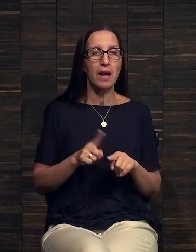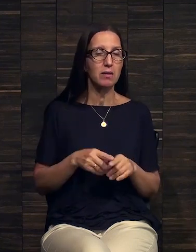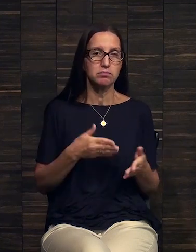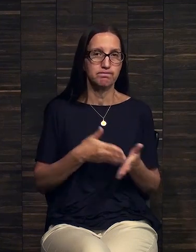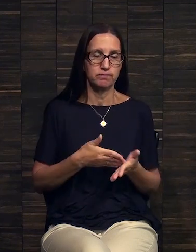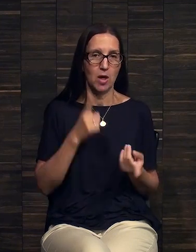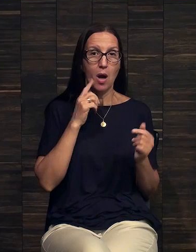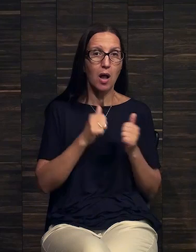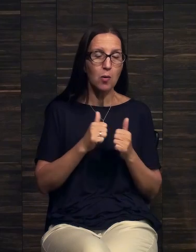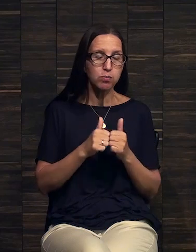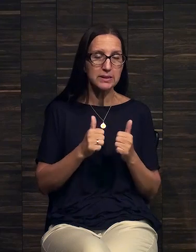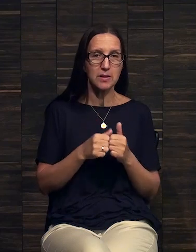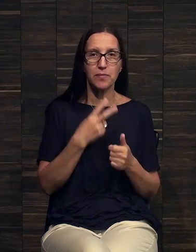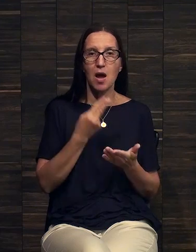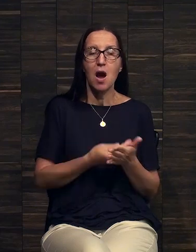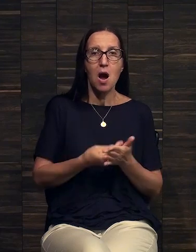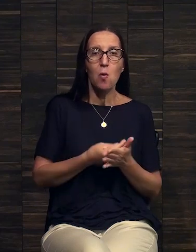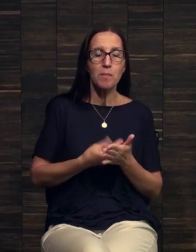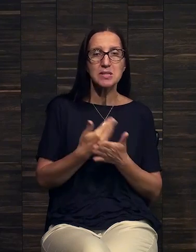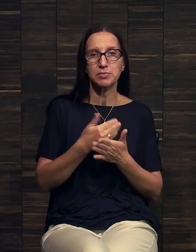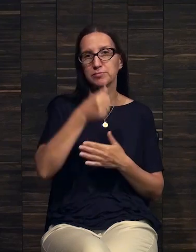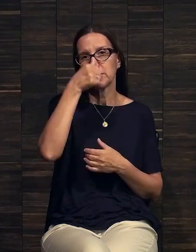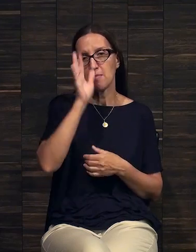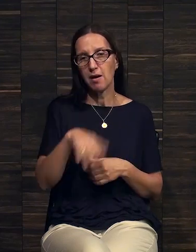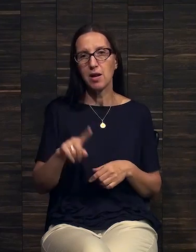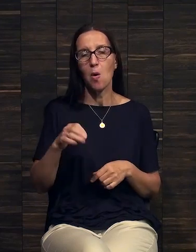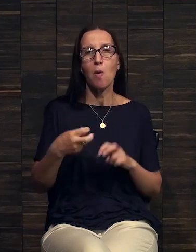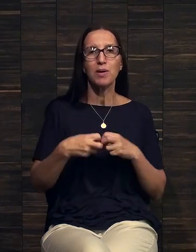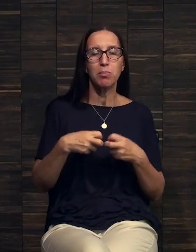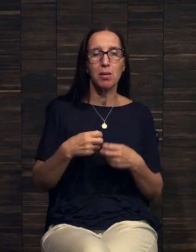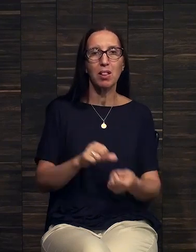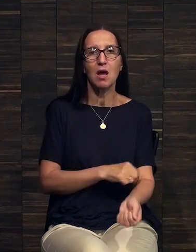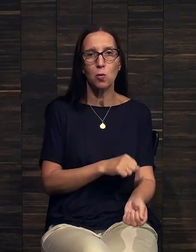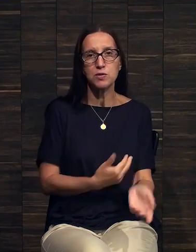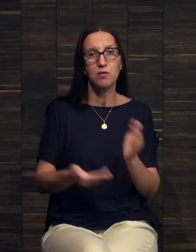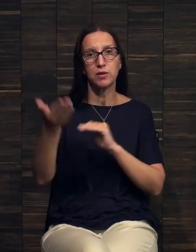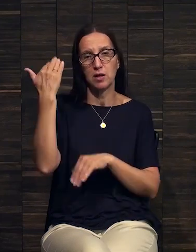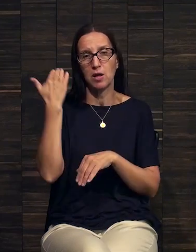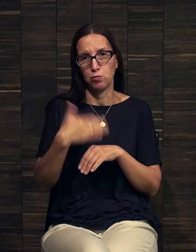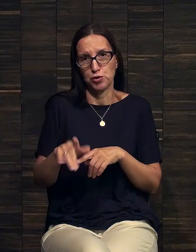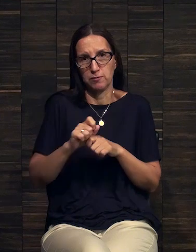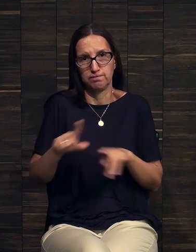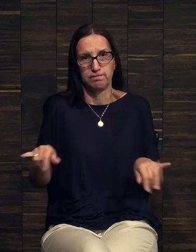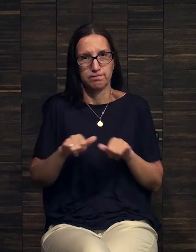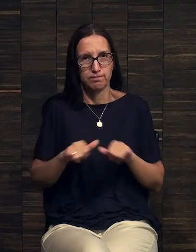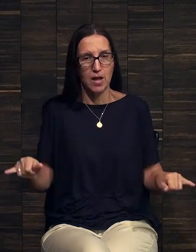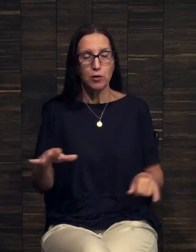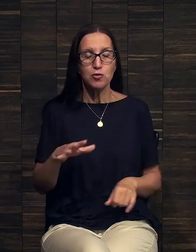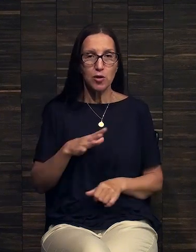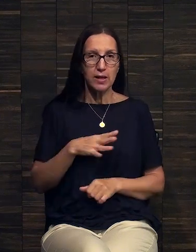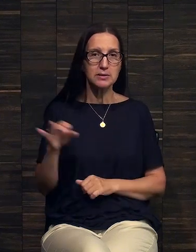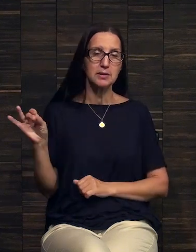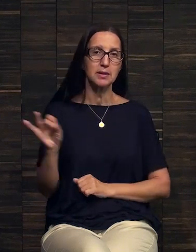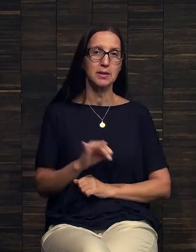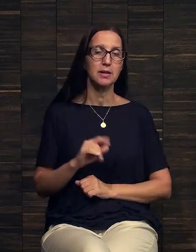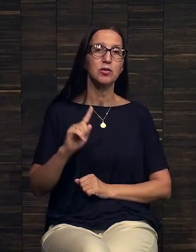the 60s, it has become clear that this is a bullshit because they were not able to